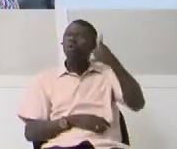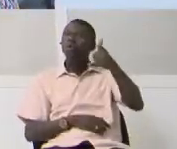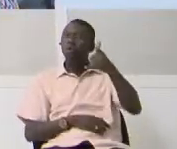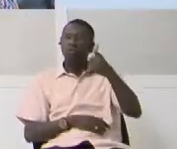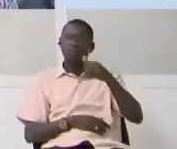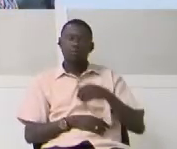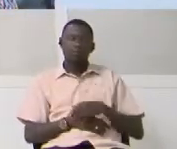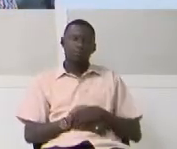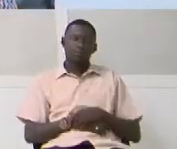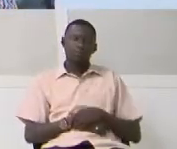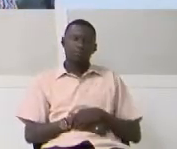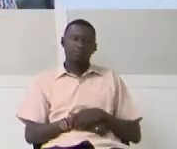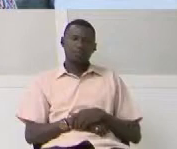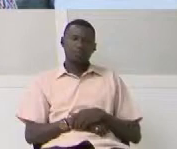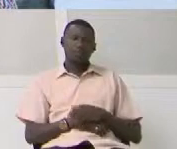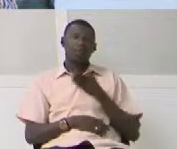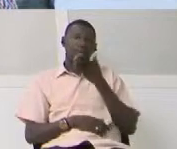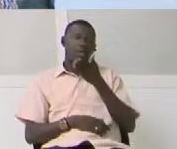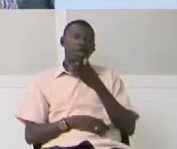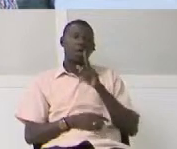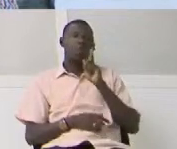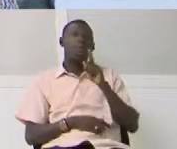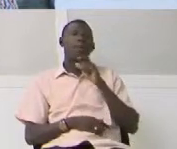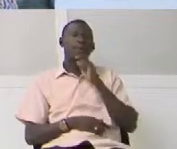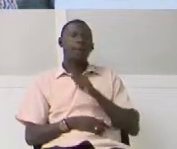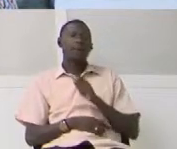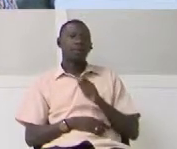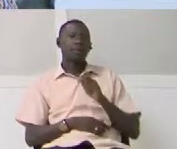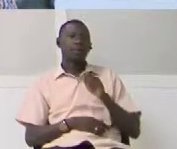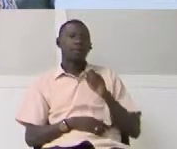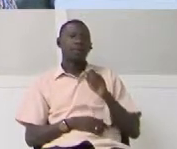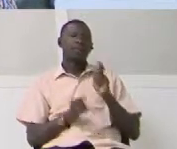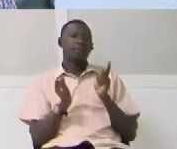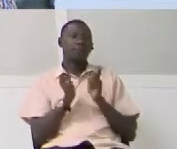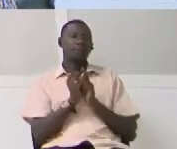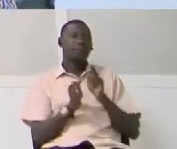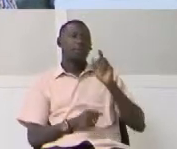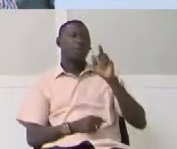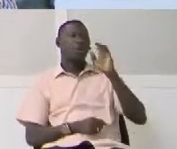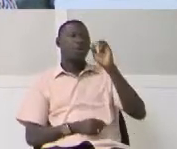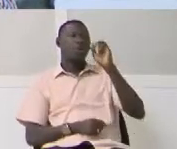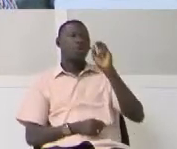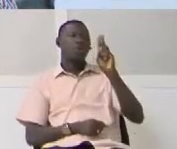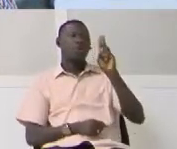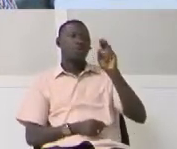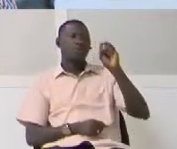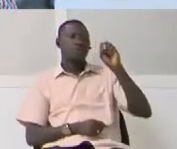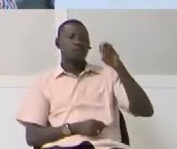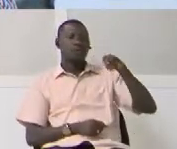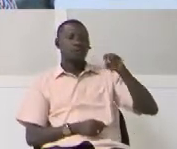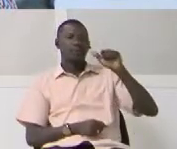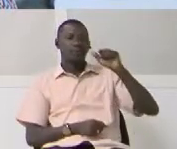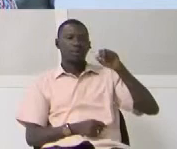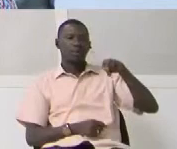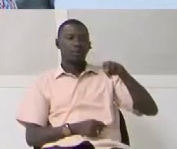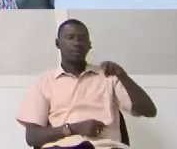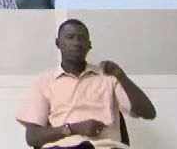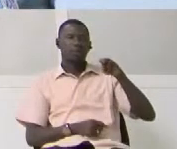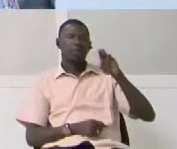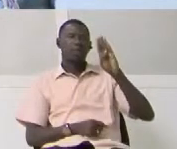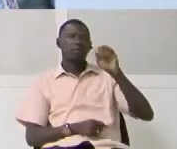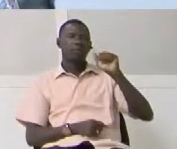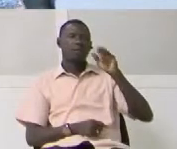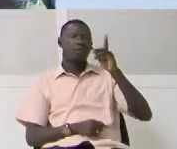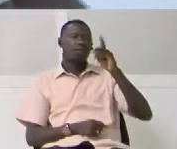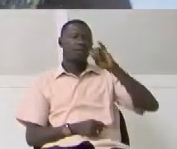Ousmane Badji Ousmane Badji Babajinka Badjinka ak yeneen